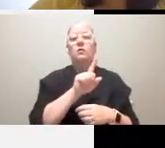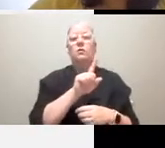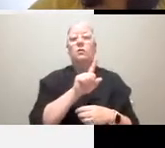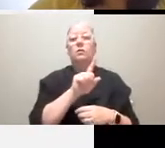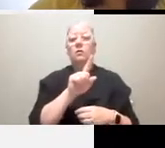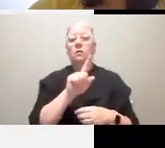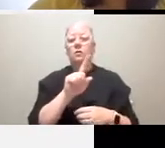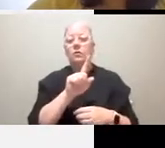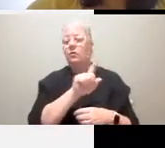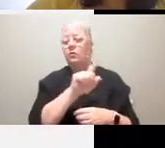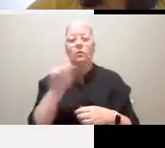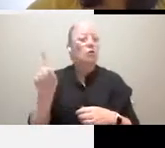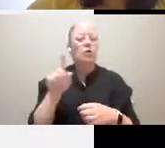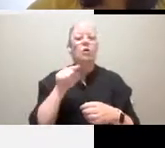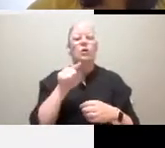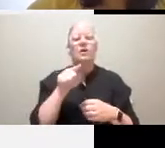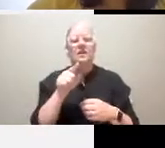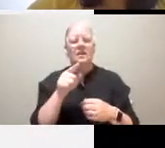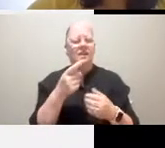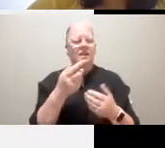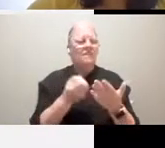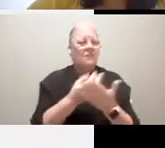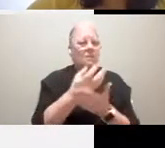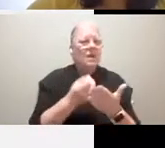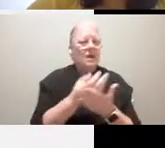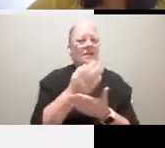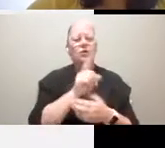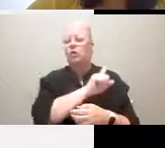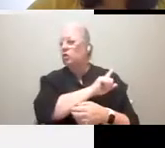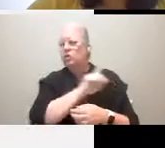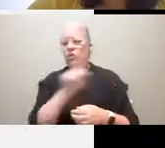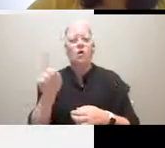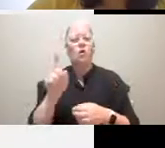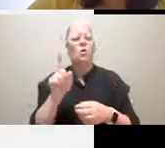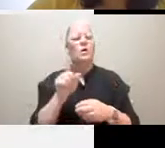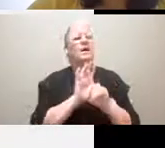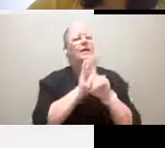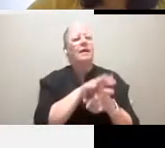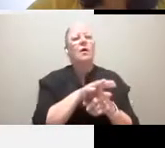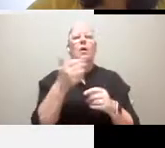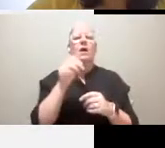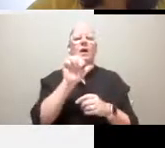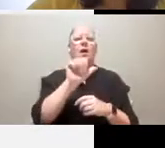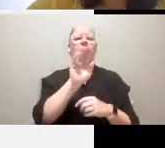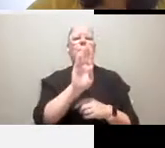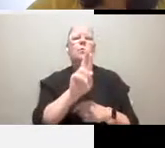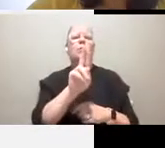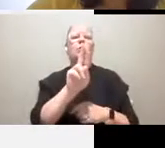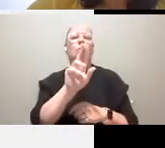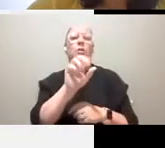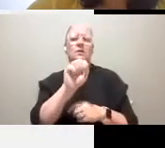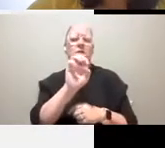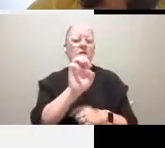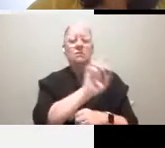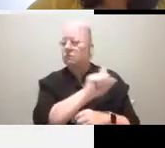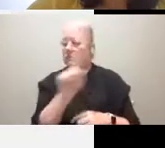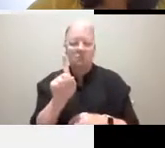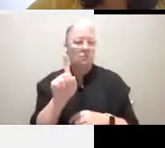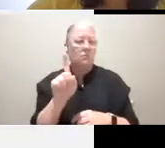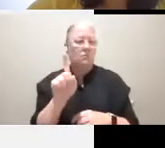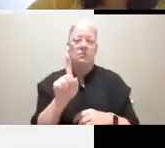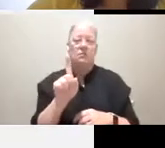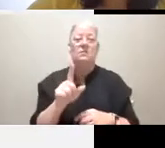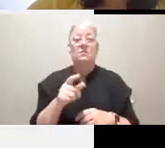no one is able to report any case of abuse. Opportunities on our safeguarding to our members because it is a new concept. We needed to know more about